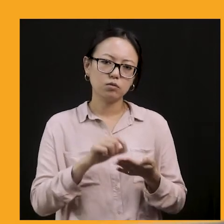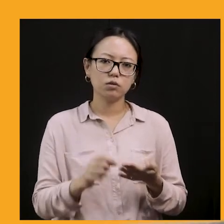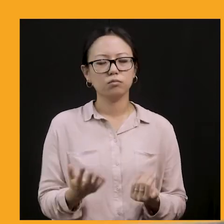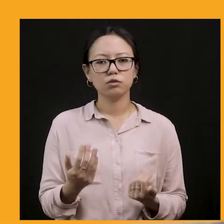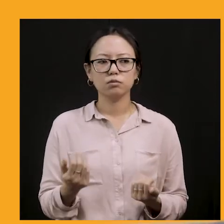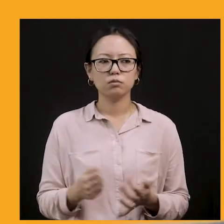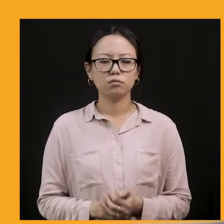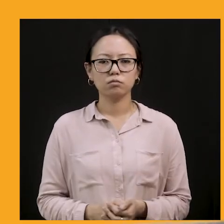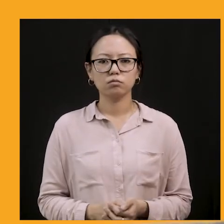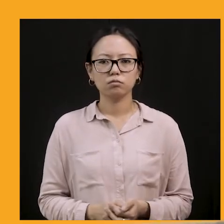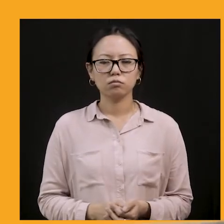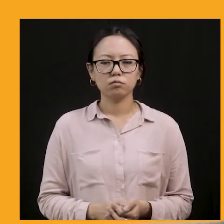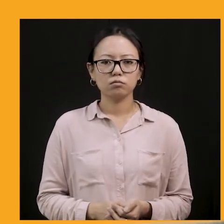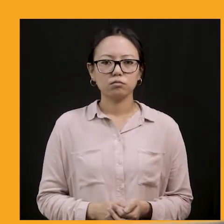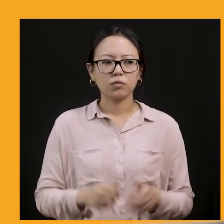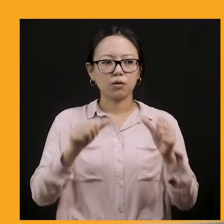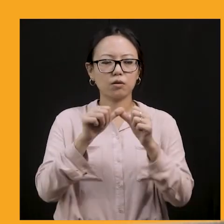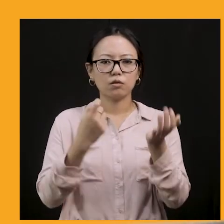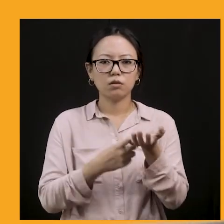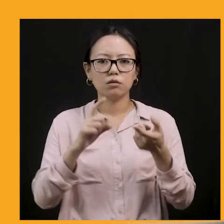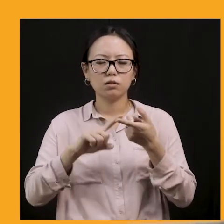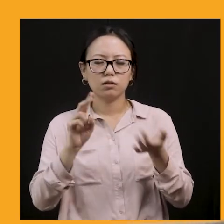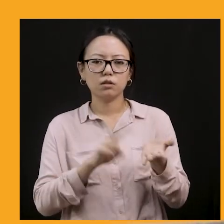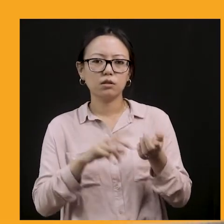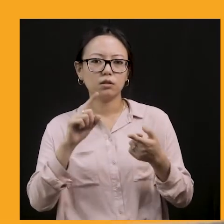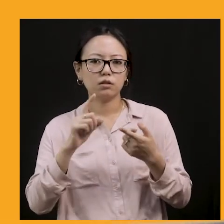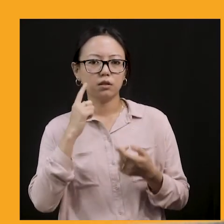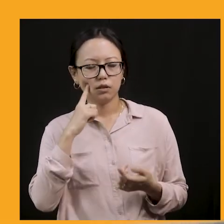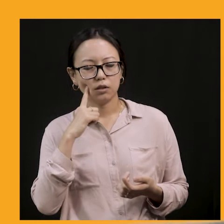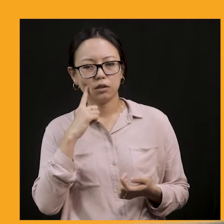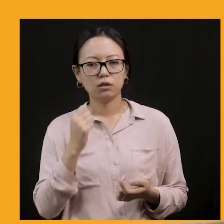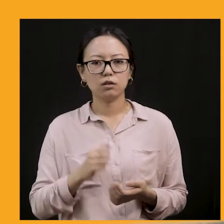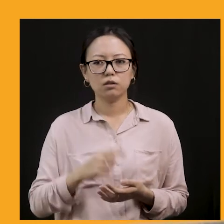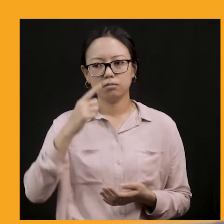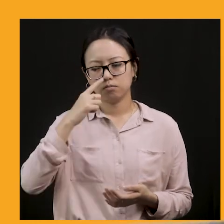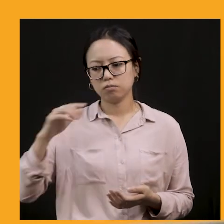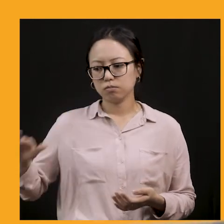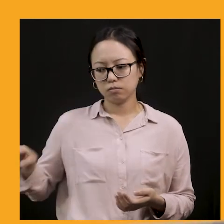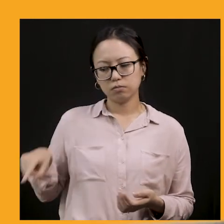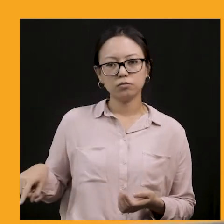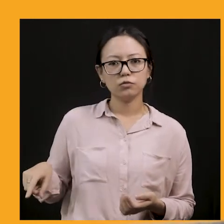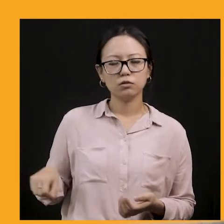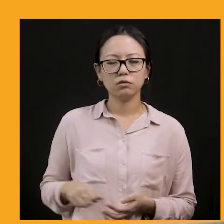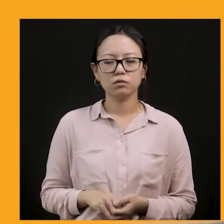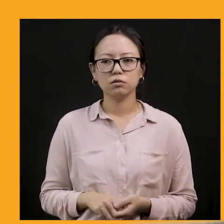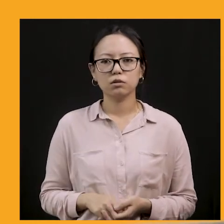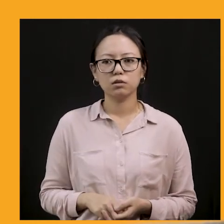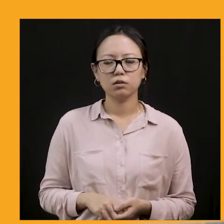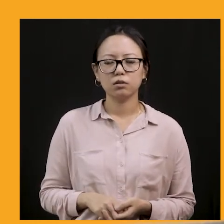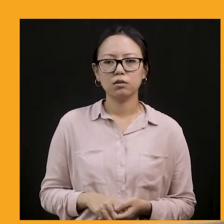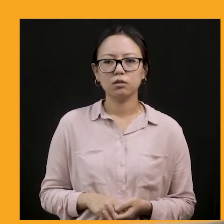is also in the 3rd standard, and she is going to list some of the things that she finds in her